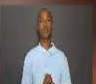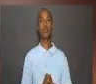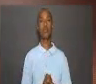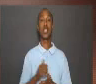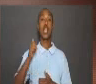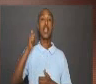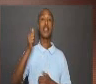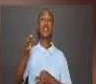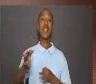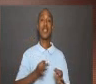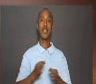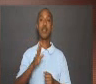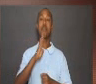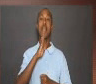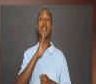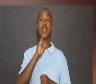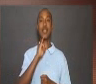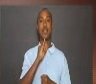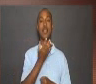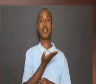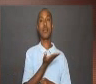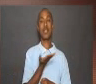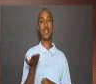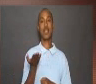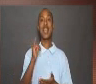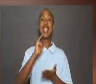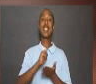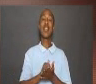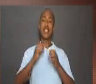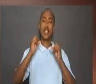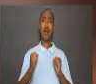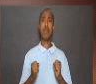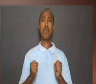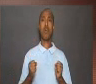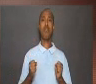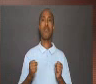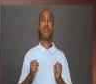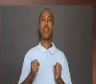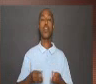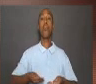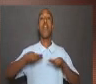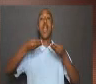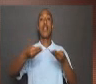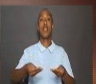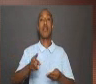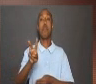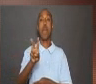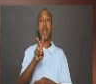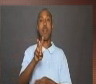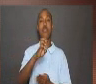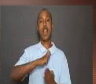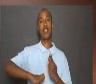He stated that a base is a substance that is capable of donating a pair